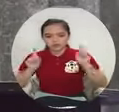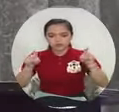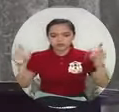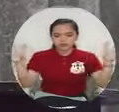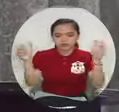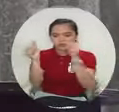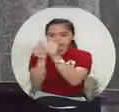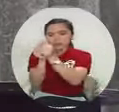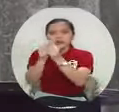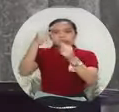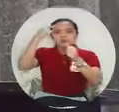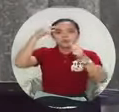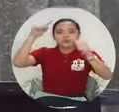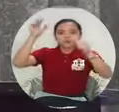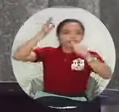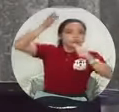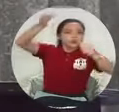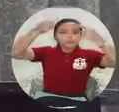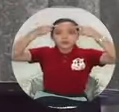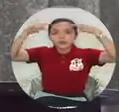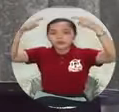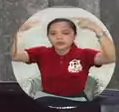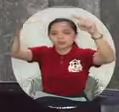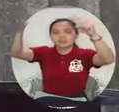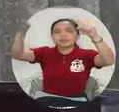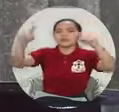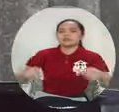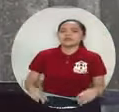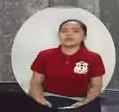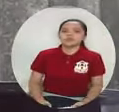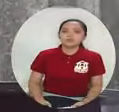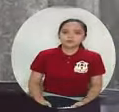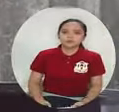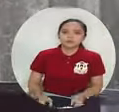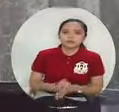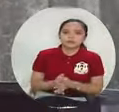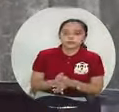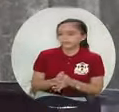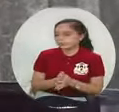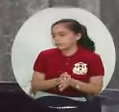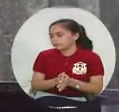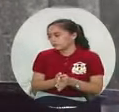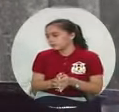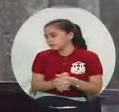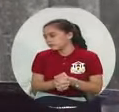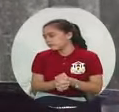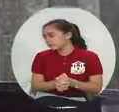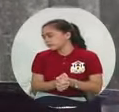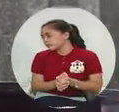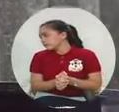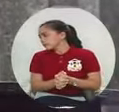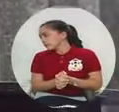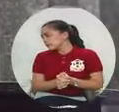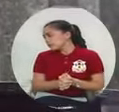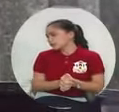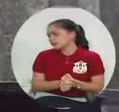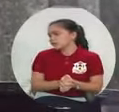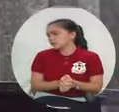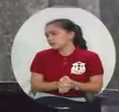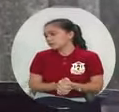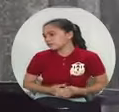because of one common ingredient imprinted in their biographies. It is commitment. In the area of